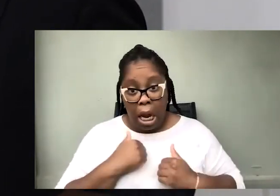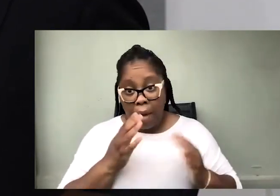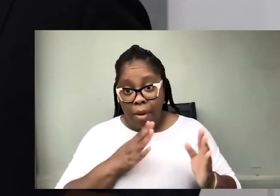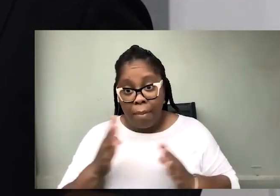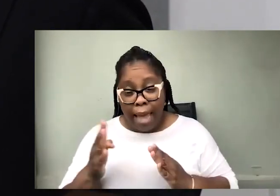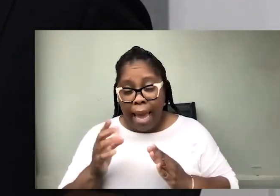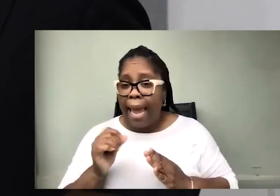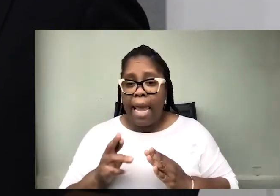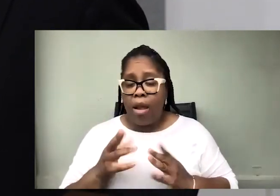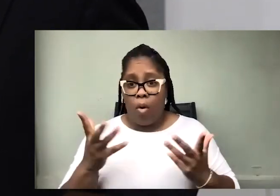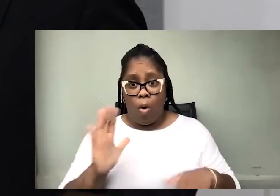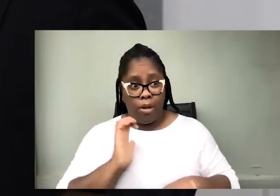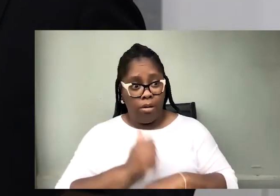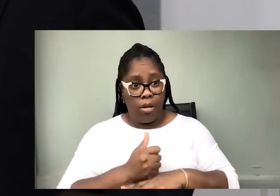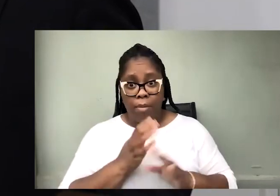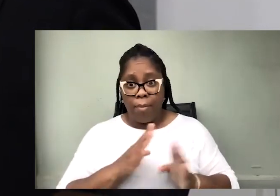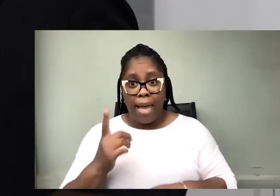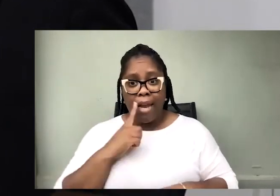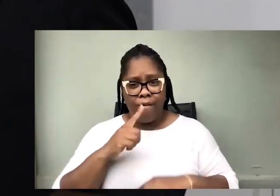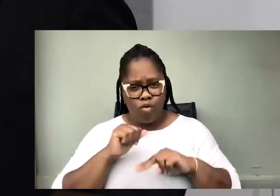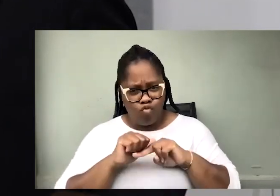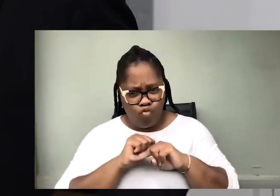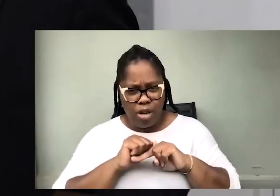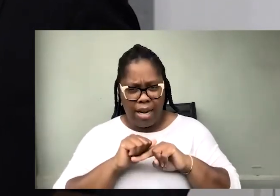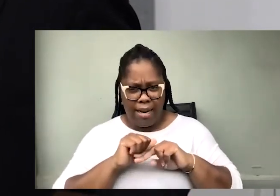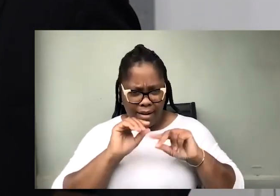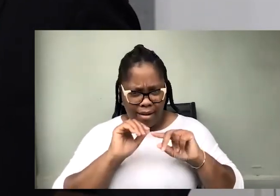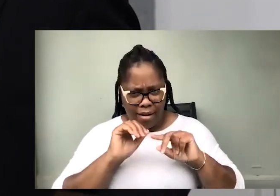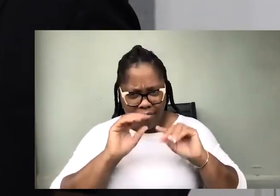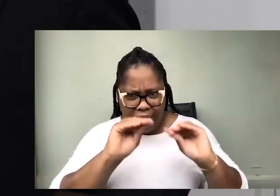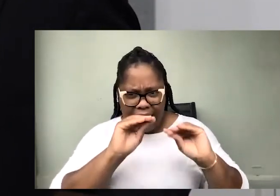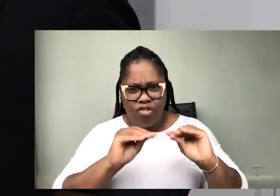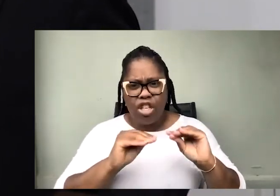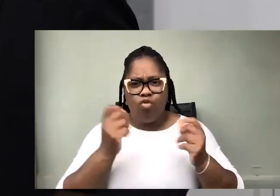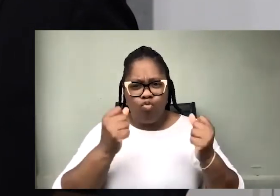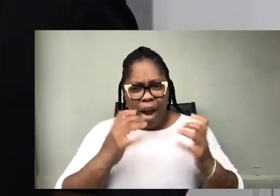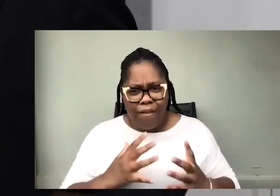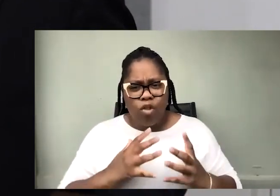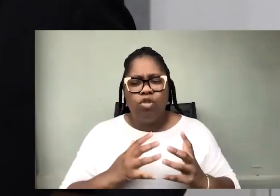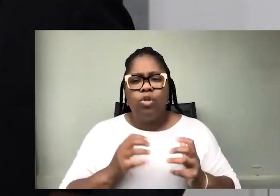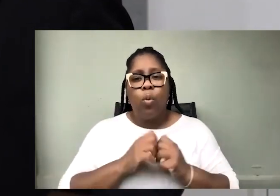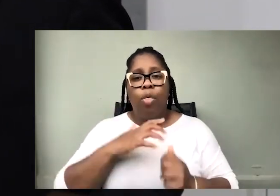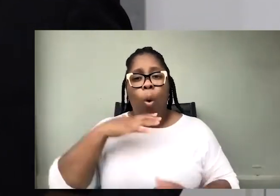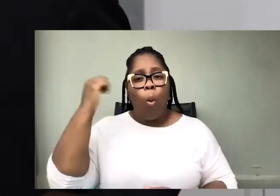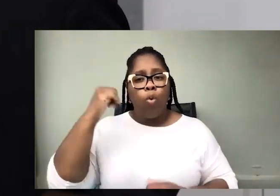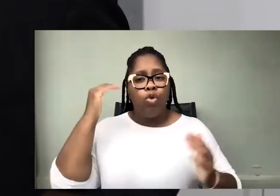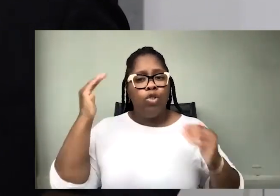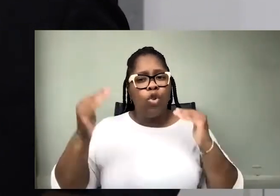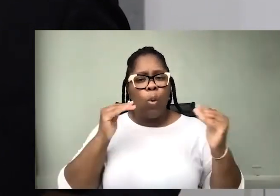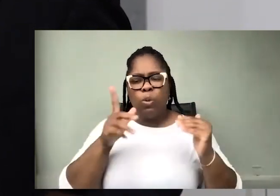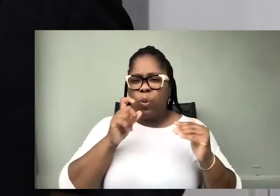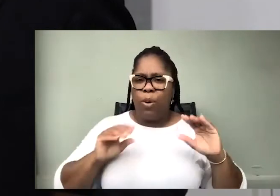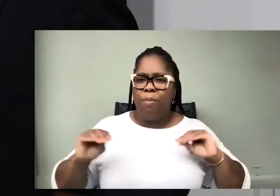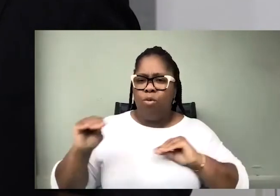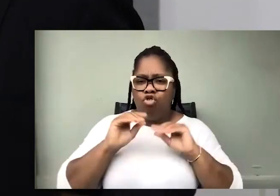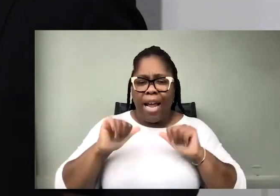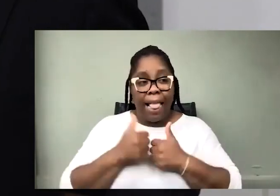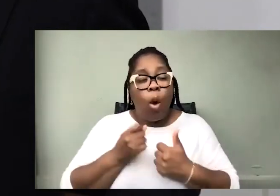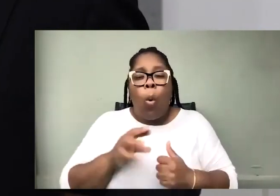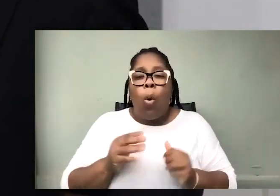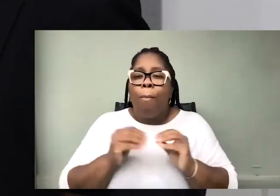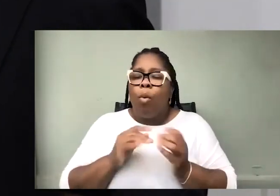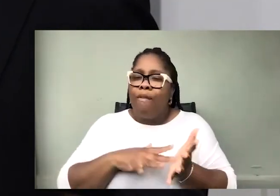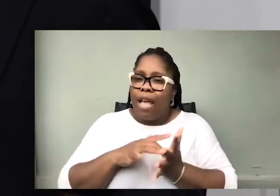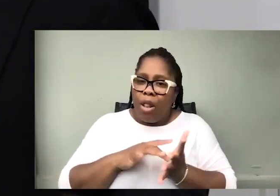current procedures in place to train drivers in these programs to assist older adults who have mobility challenges or who are more vulnerable due